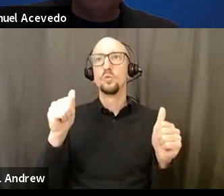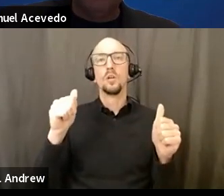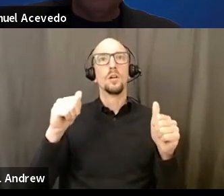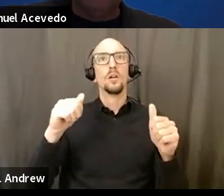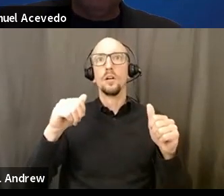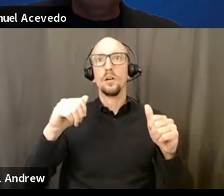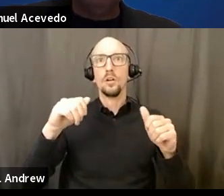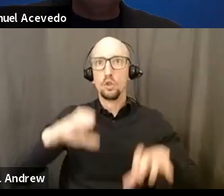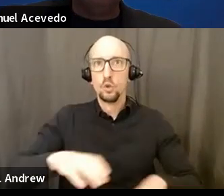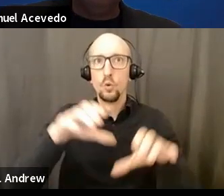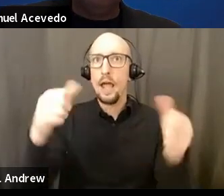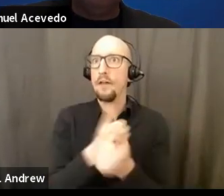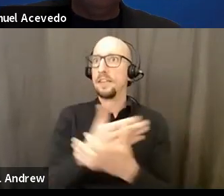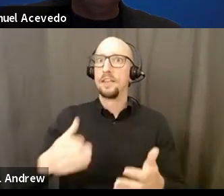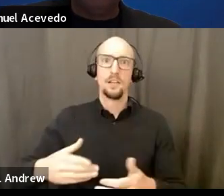Boston.